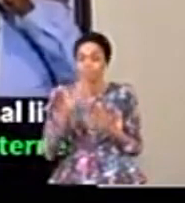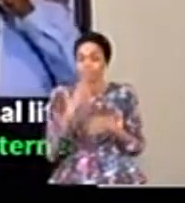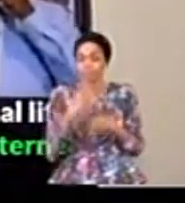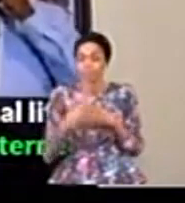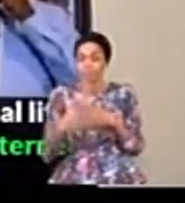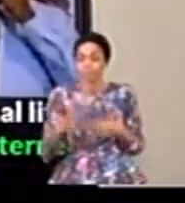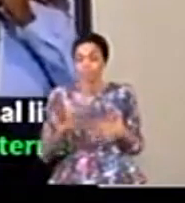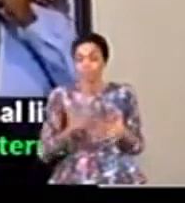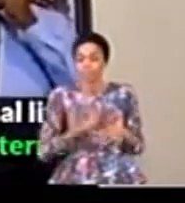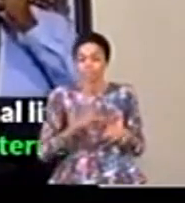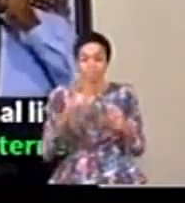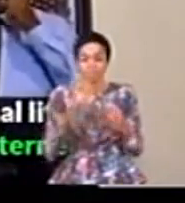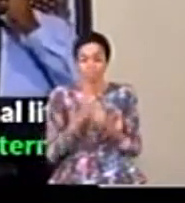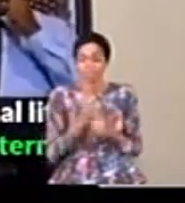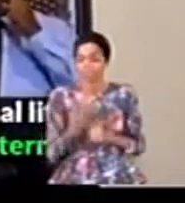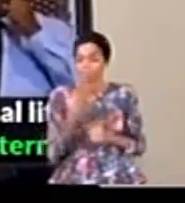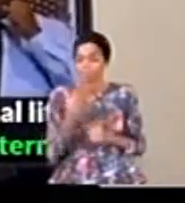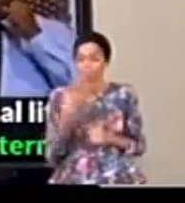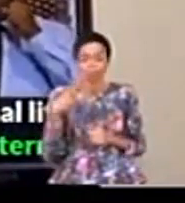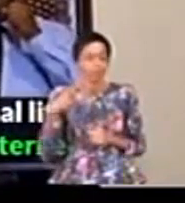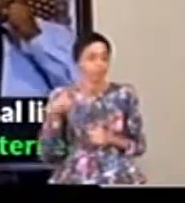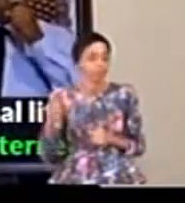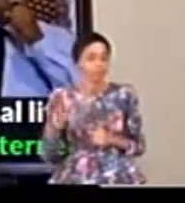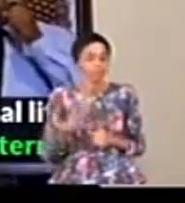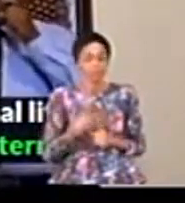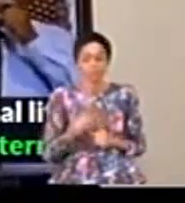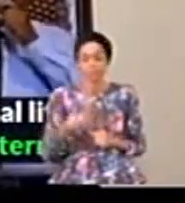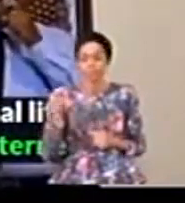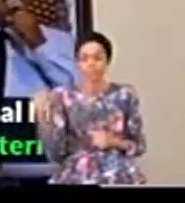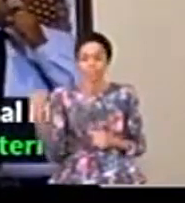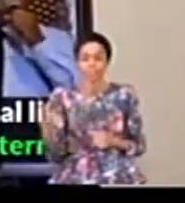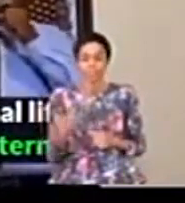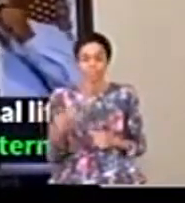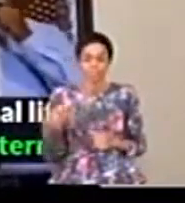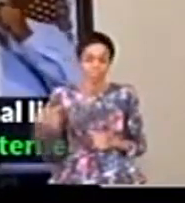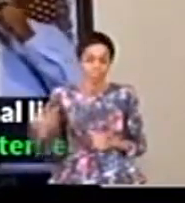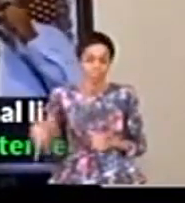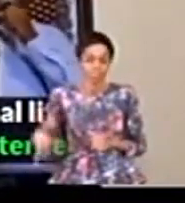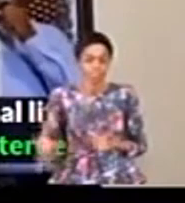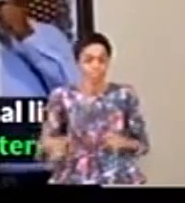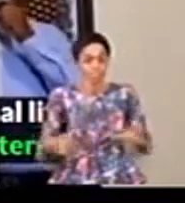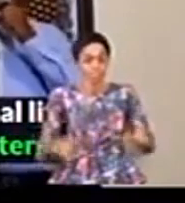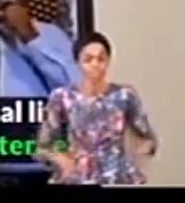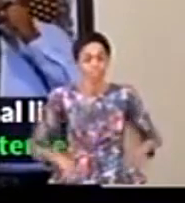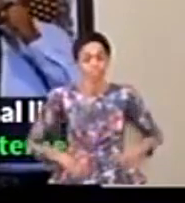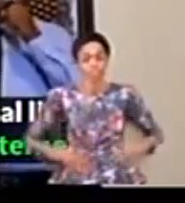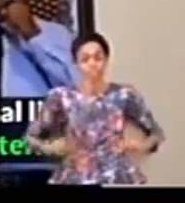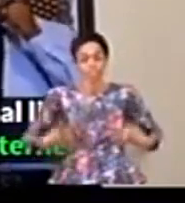I'm